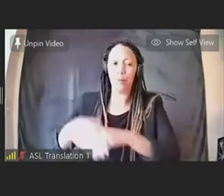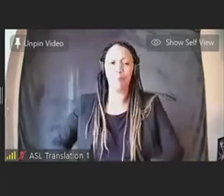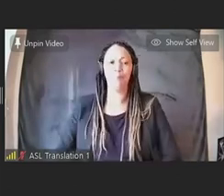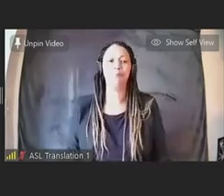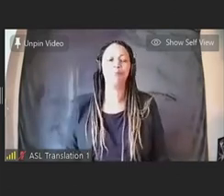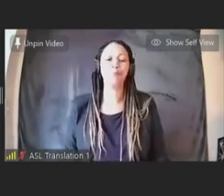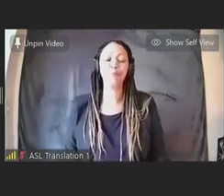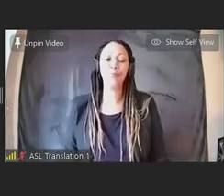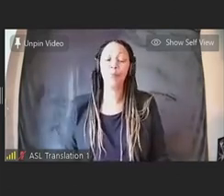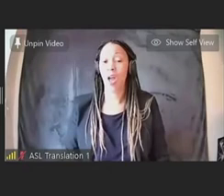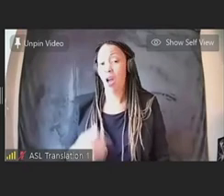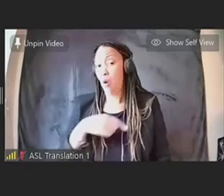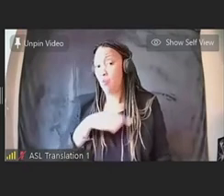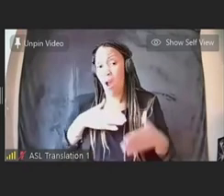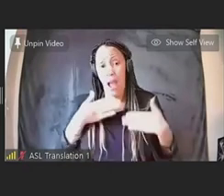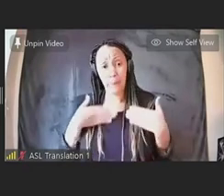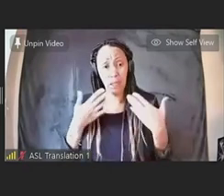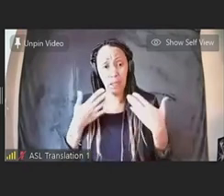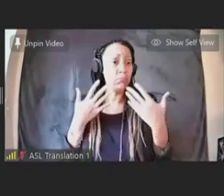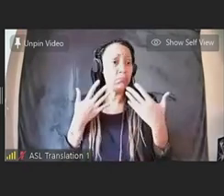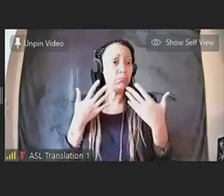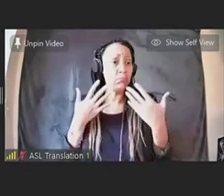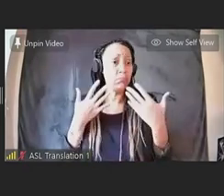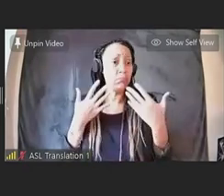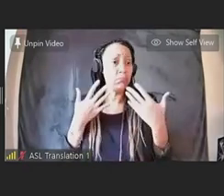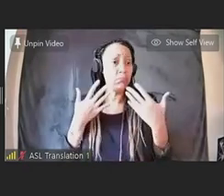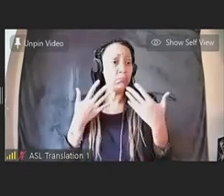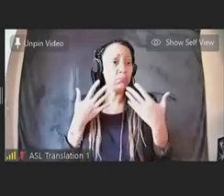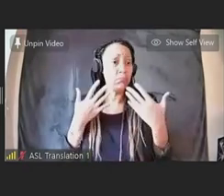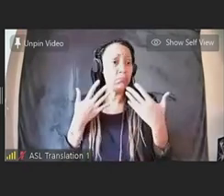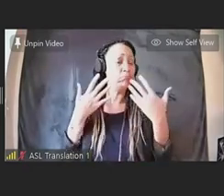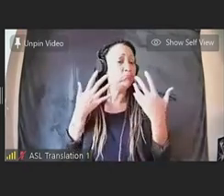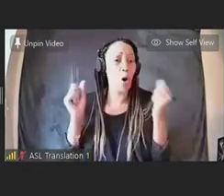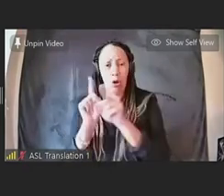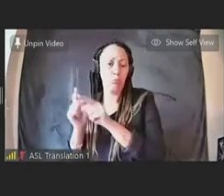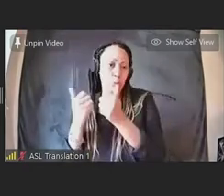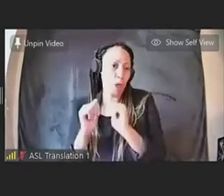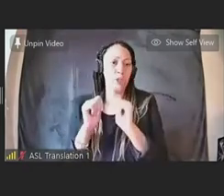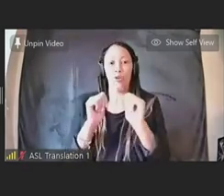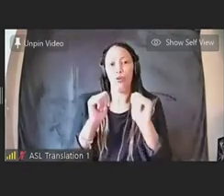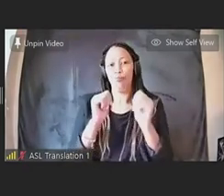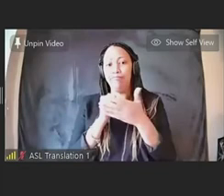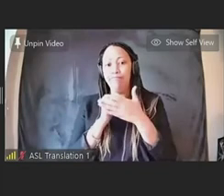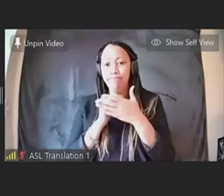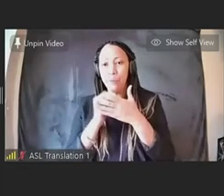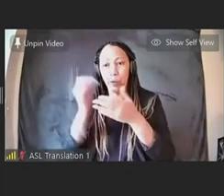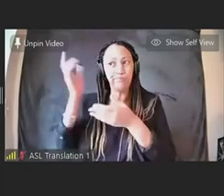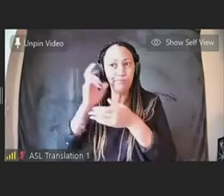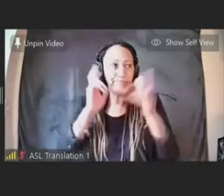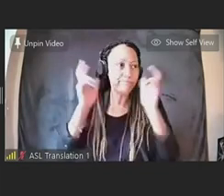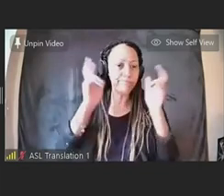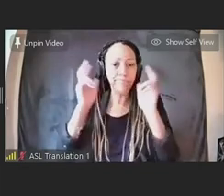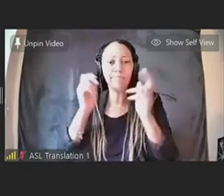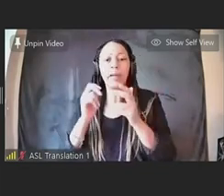we're happy to accommodate everybody's desires with design also. We were trying to accommodate the neighborhood. Yeah, no, I appreciate that. And